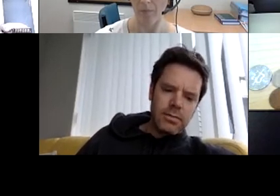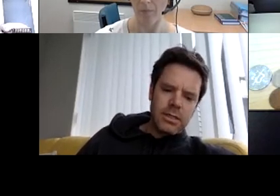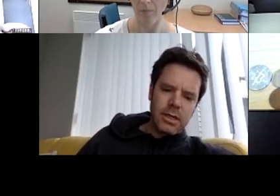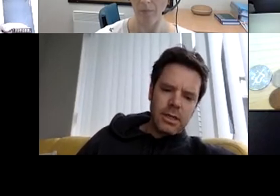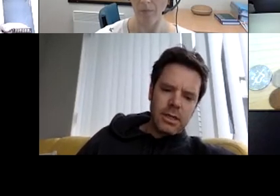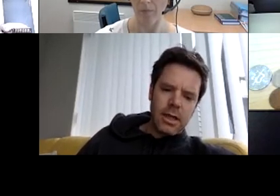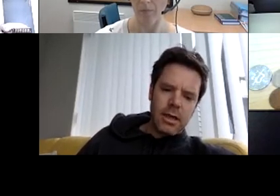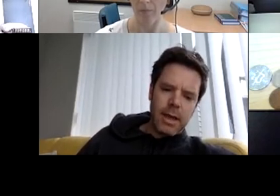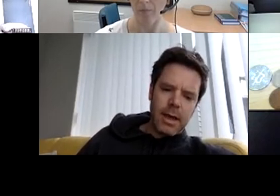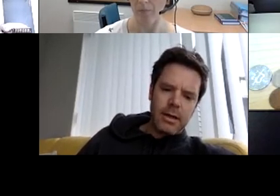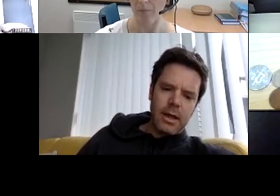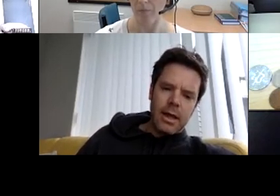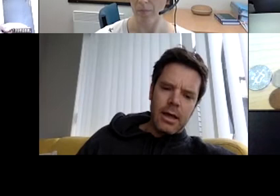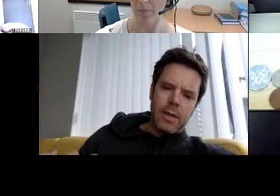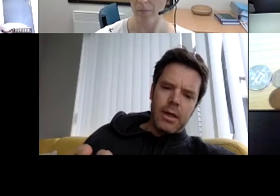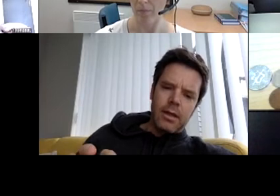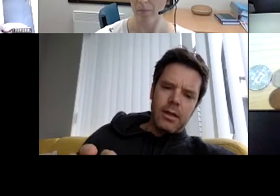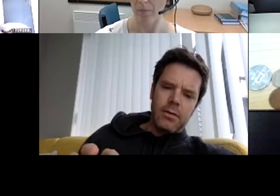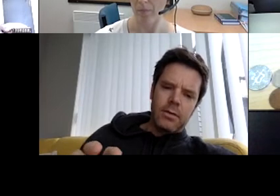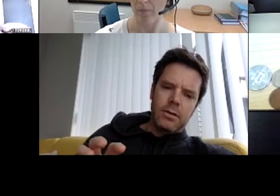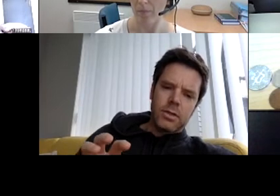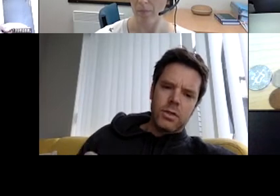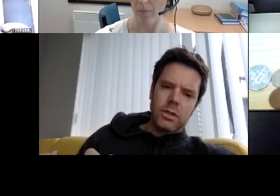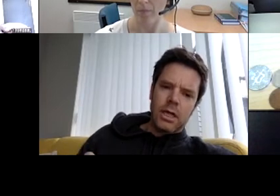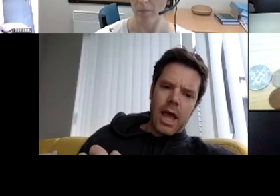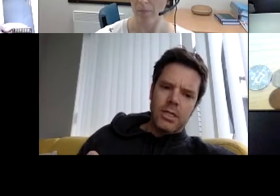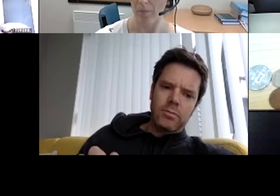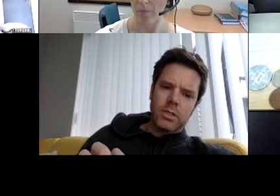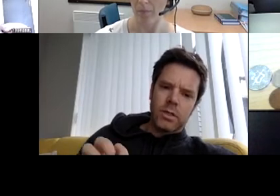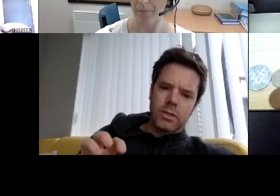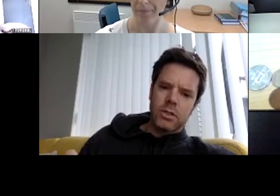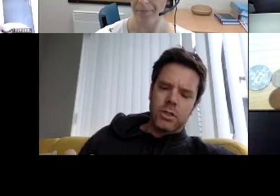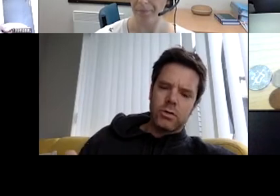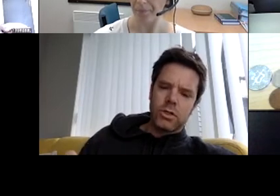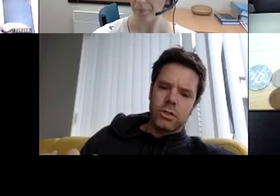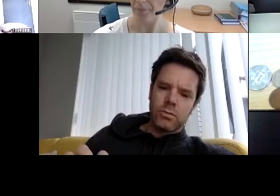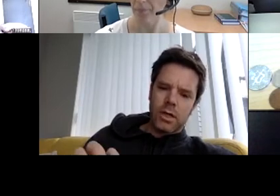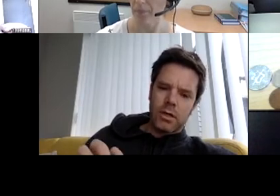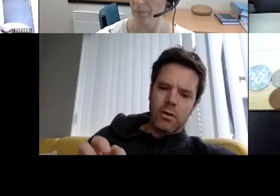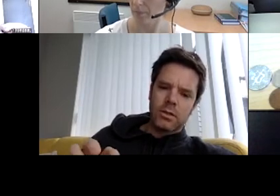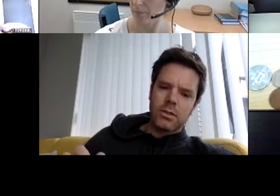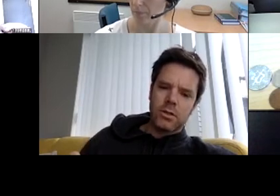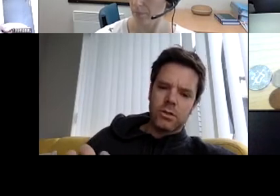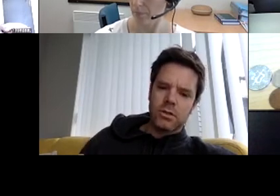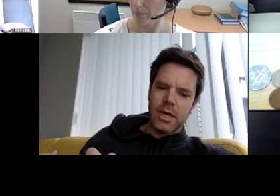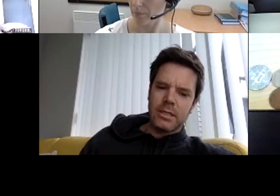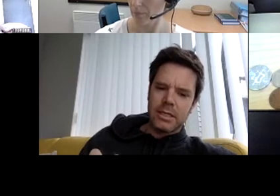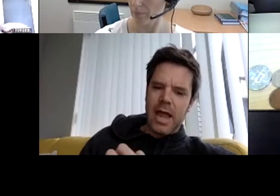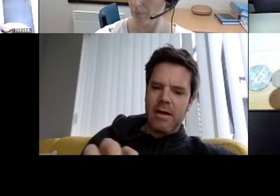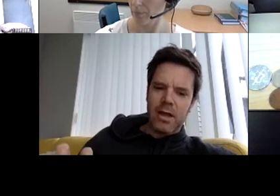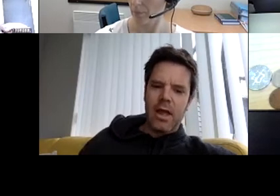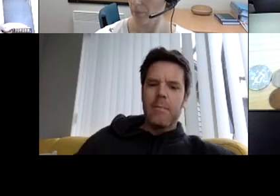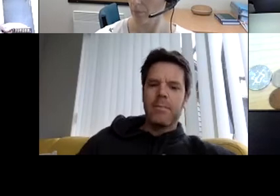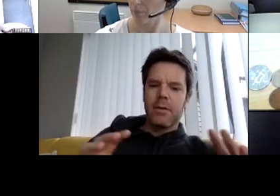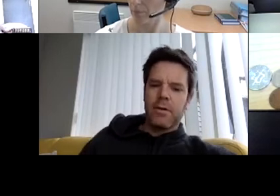in particular thinking about There are certain engagements with institutions where those institutions may see